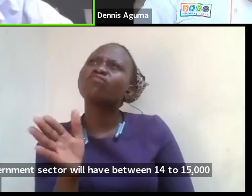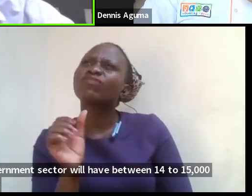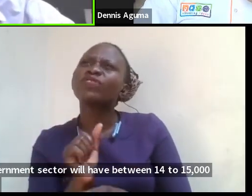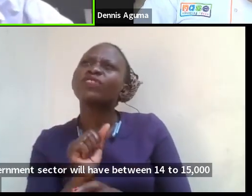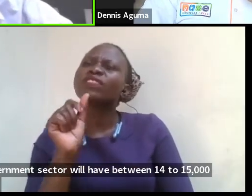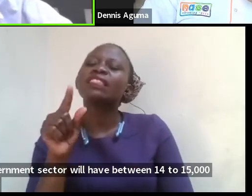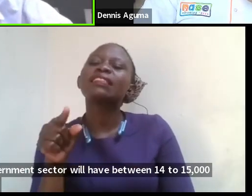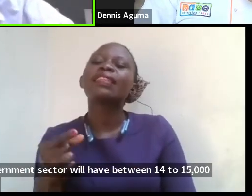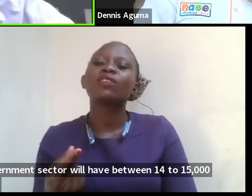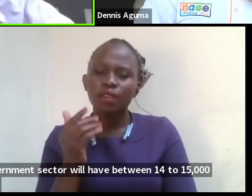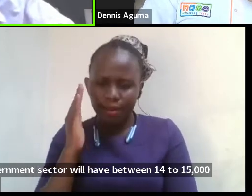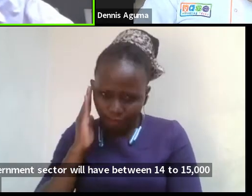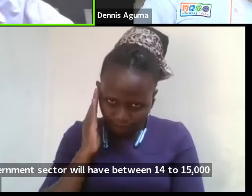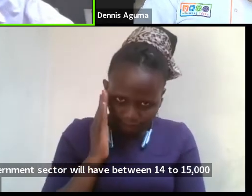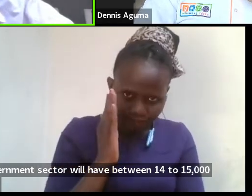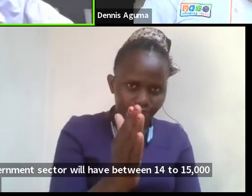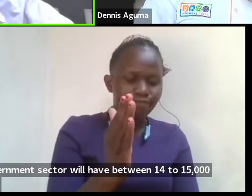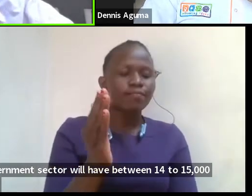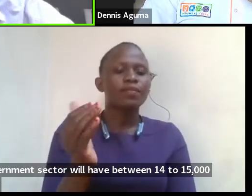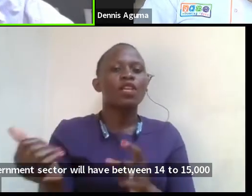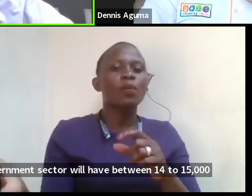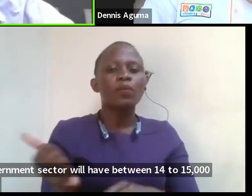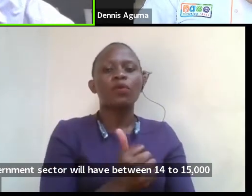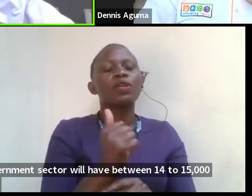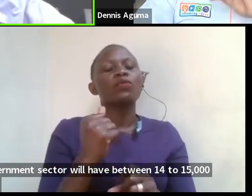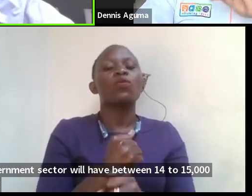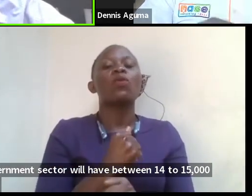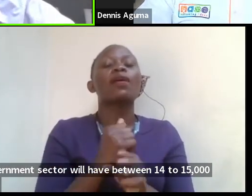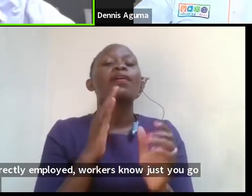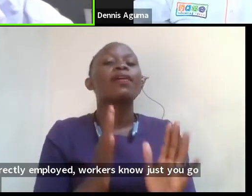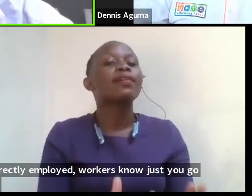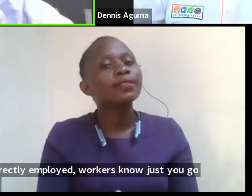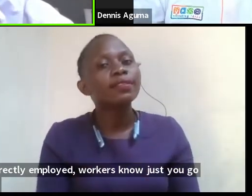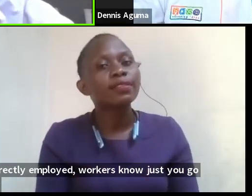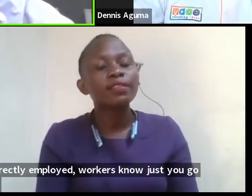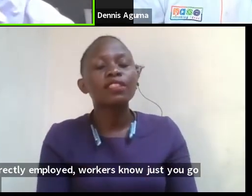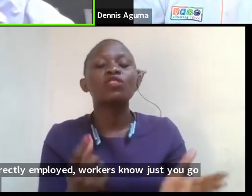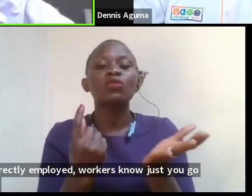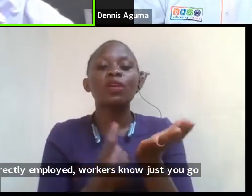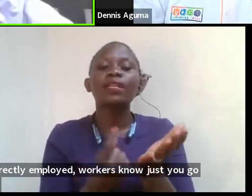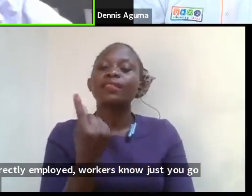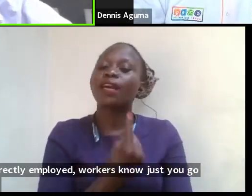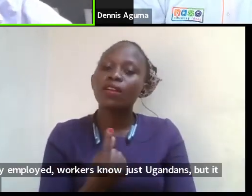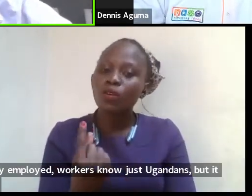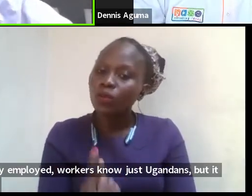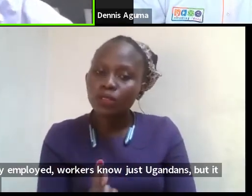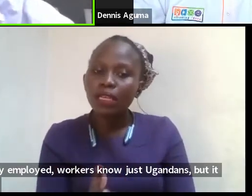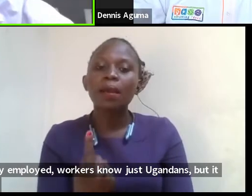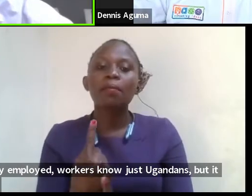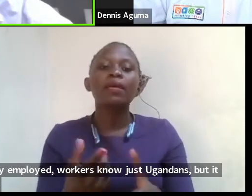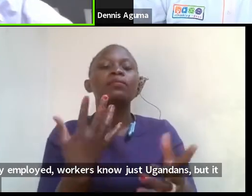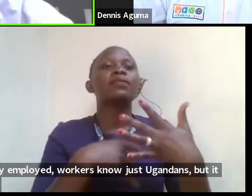directly employed workers. Not just Ugandans, but a mix of Ugandan and foreign workers, directly employed, and this is